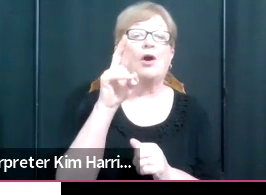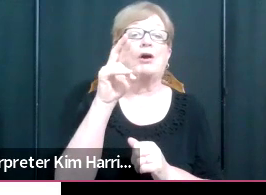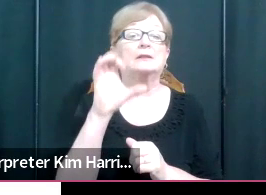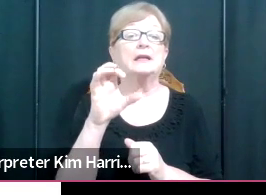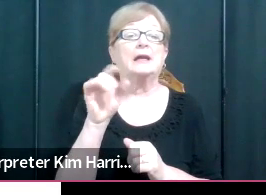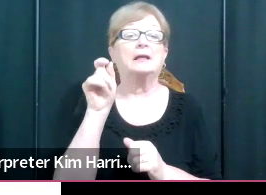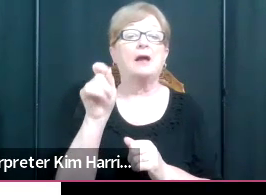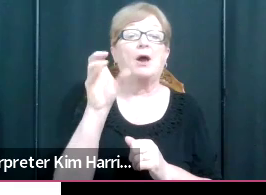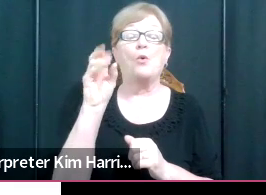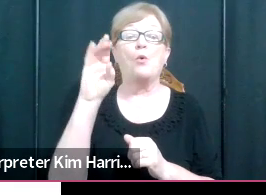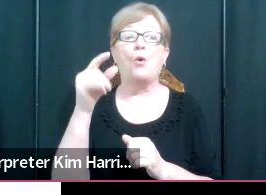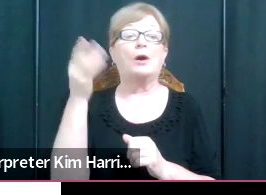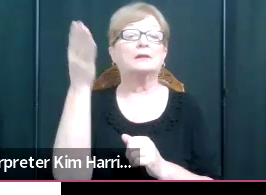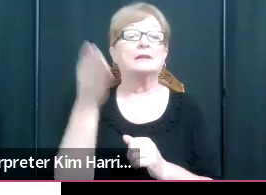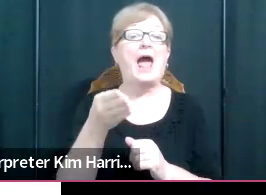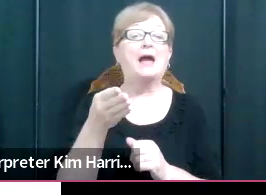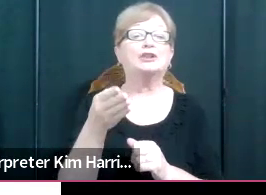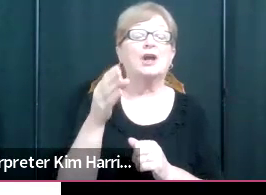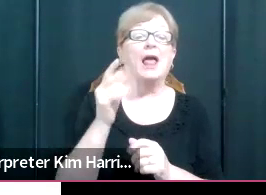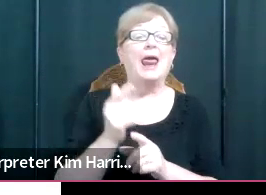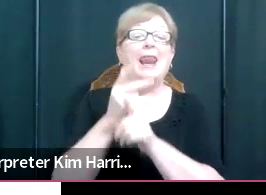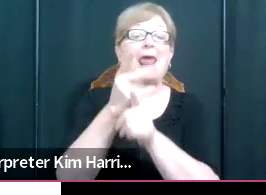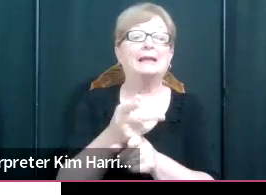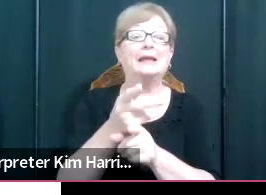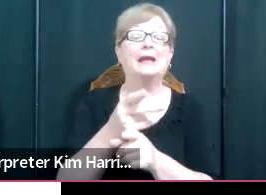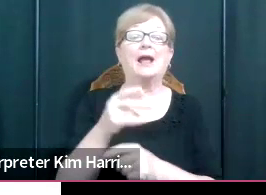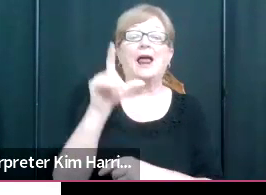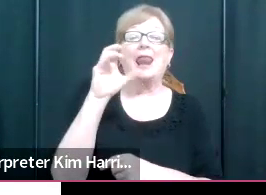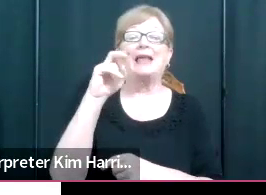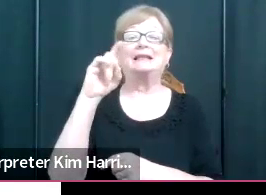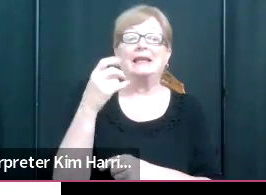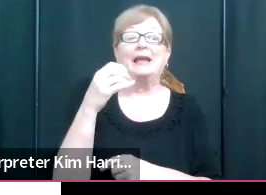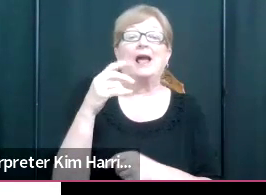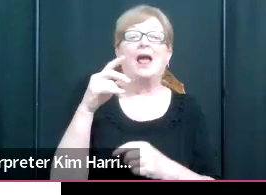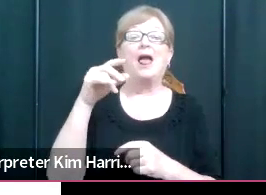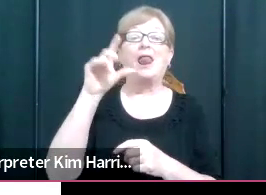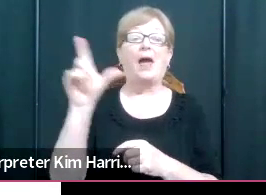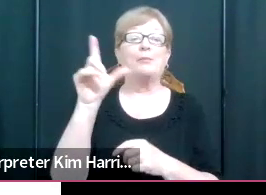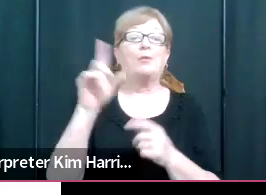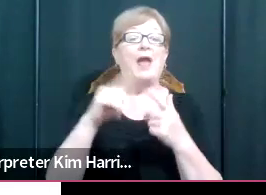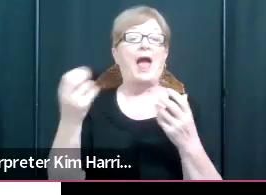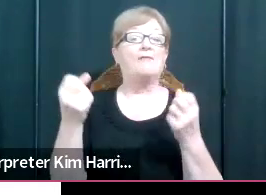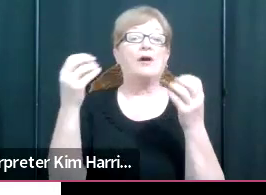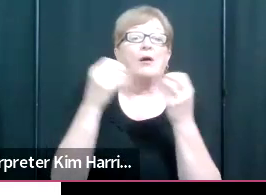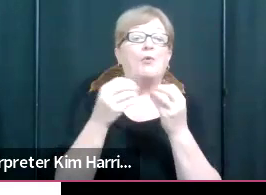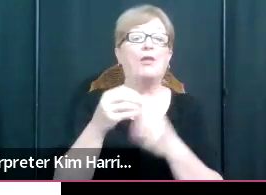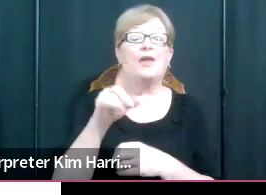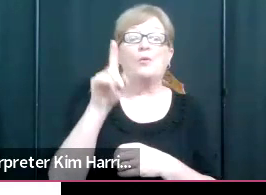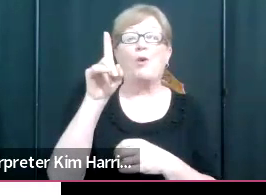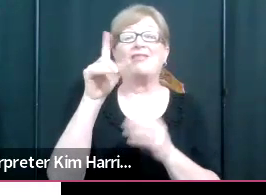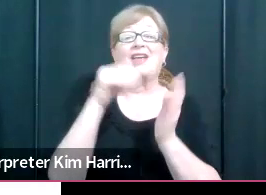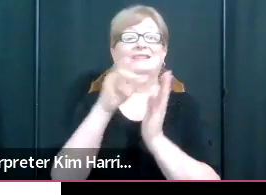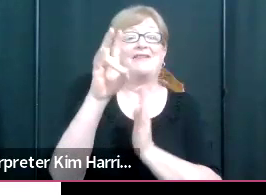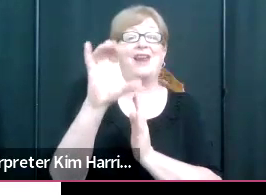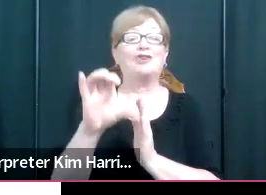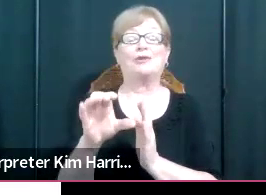mymdrc.org/lending-library. We have more than 1,700 devices, and we are actively updating the inventory